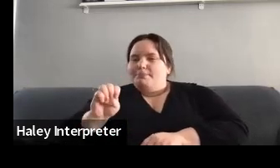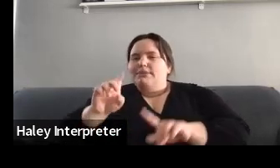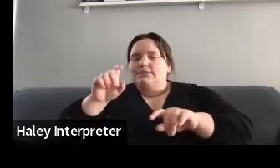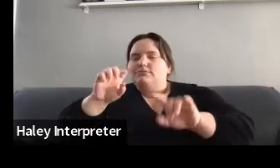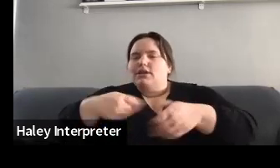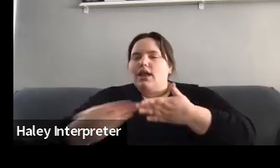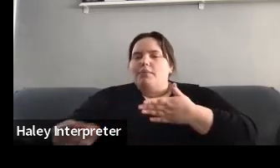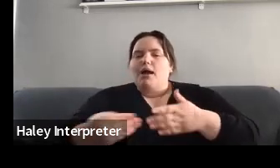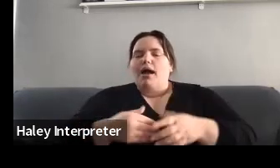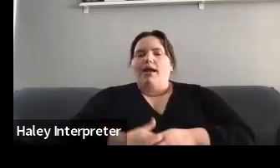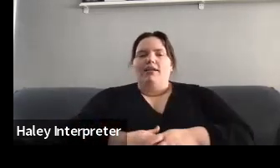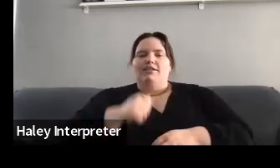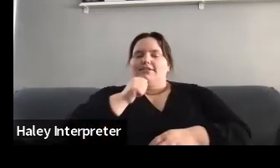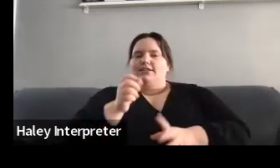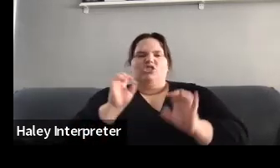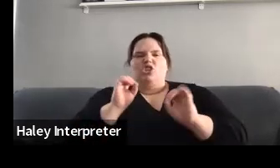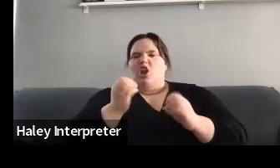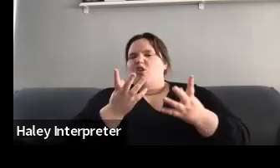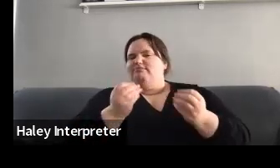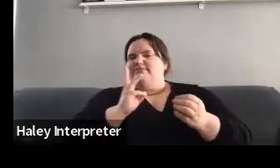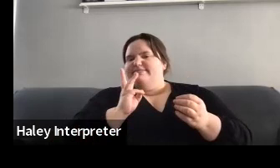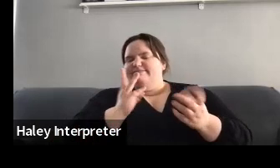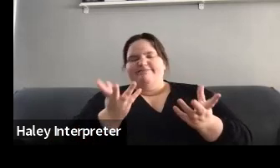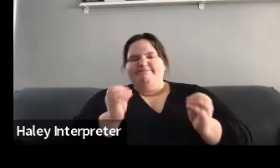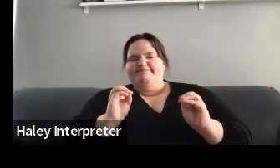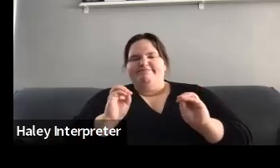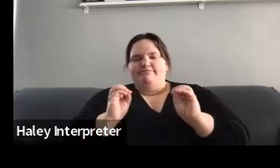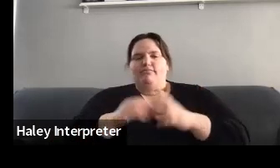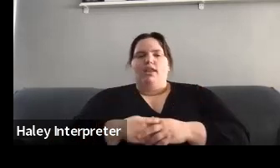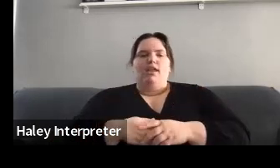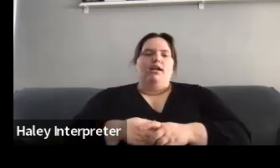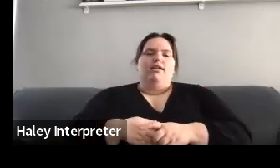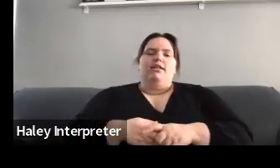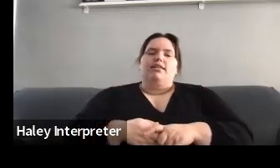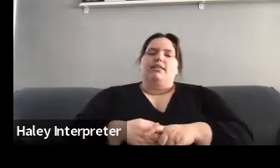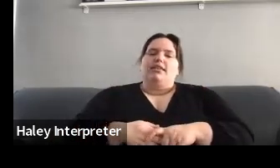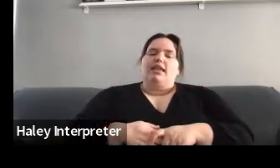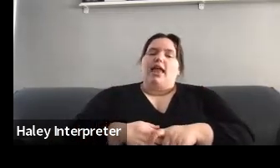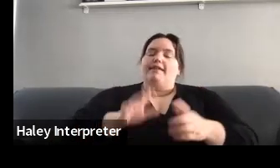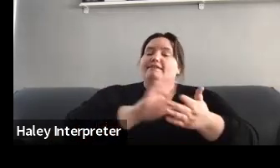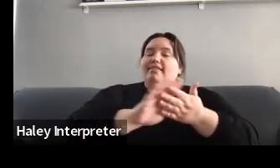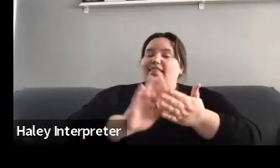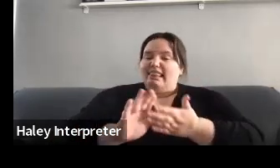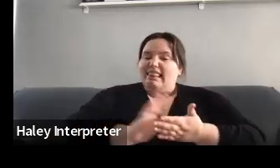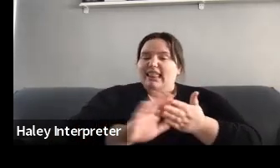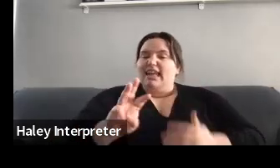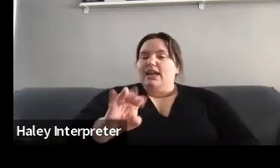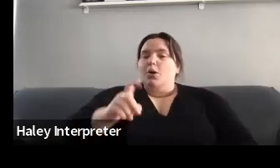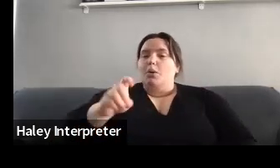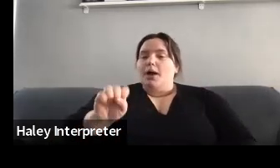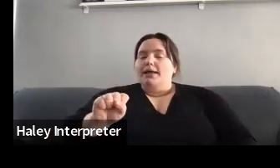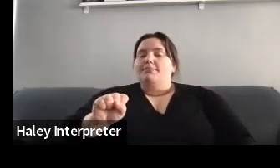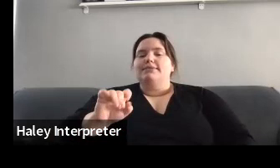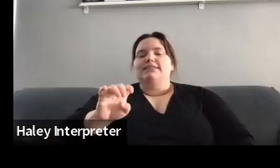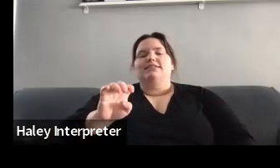liquid and a cotton ball. They have cleansing wipes that can kind of keep your dog or your cat fresh between baths, or if they